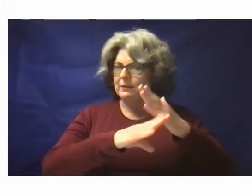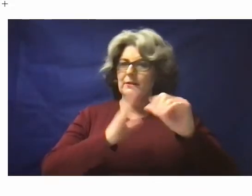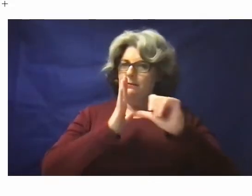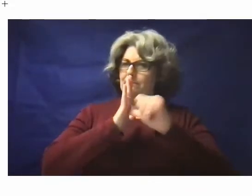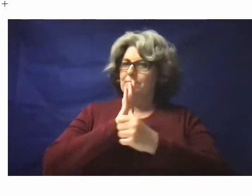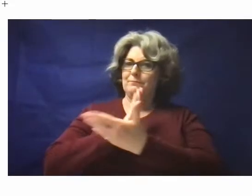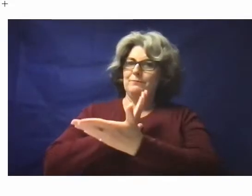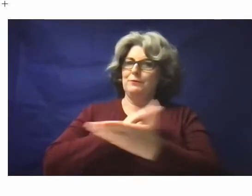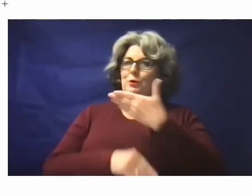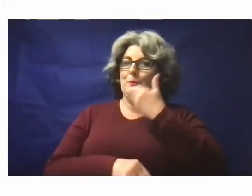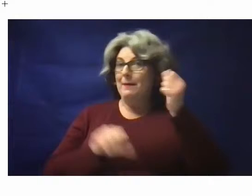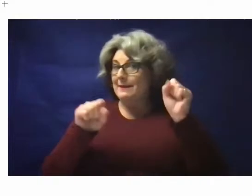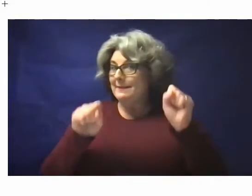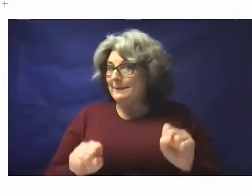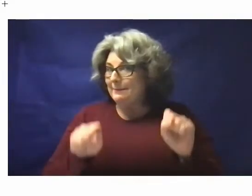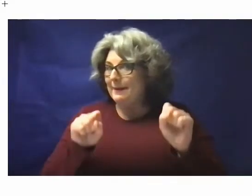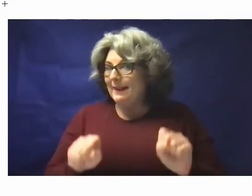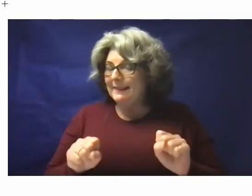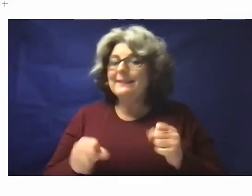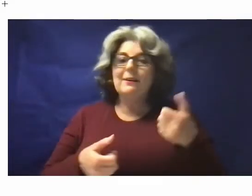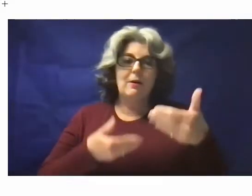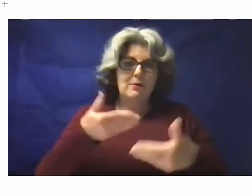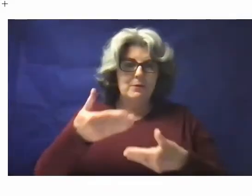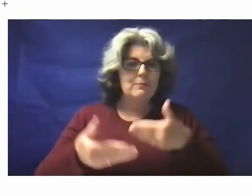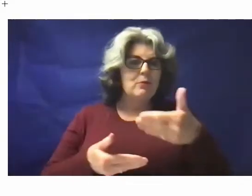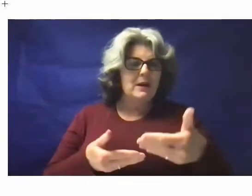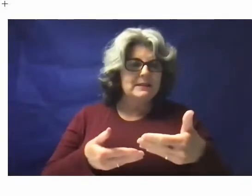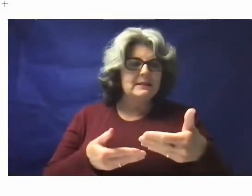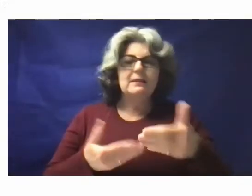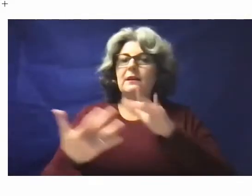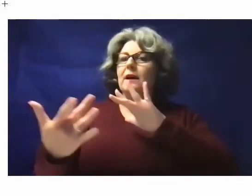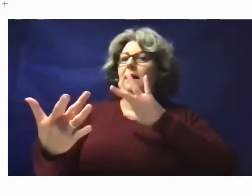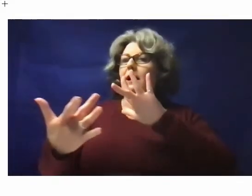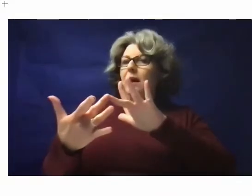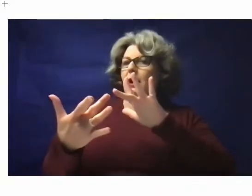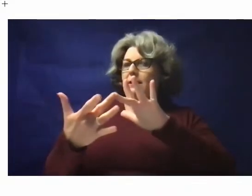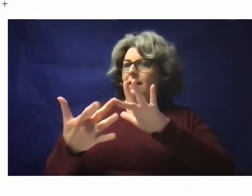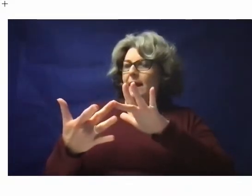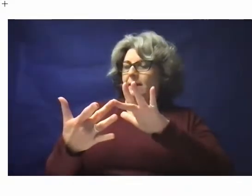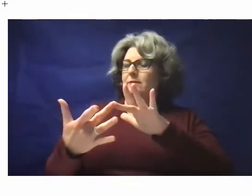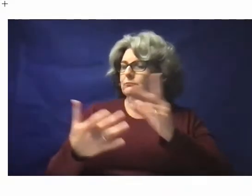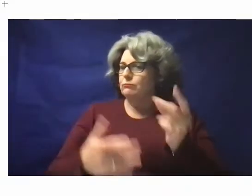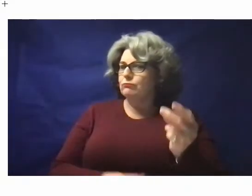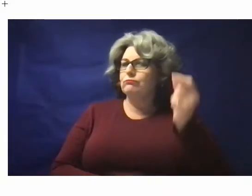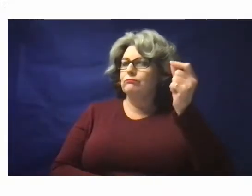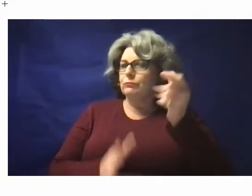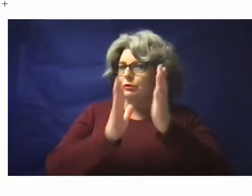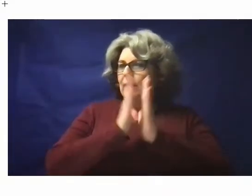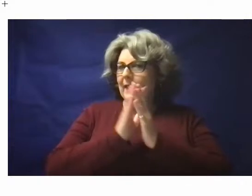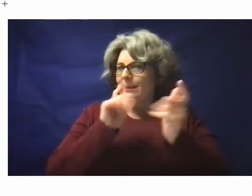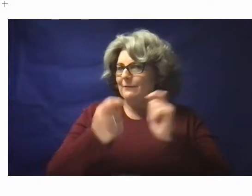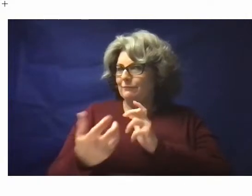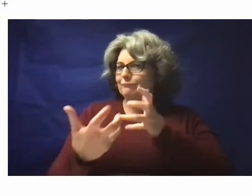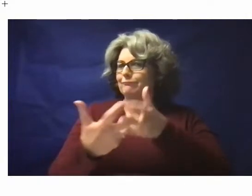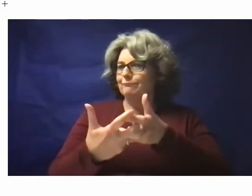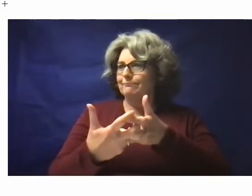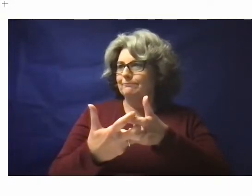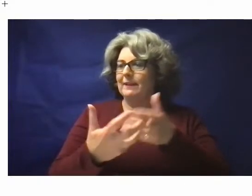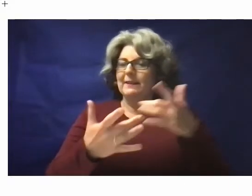best ability on this process, you should contact us directly right away and voice your